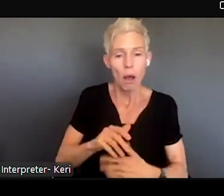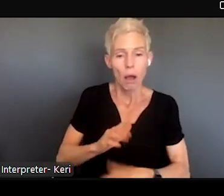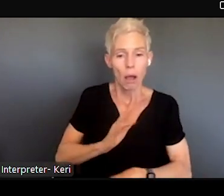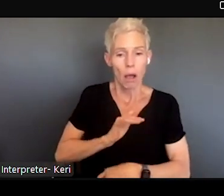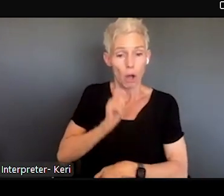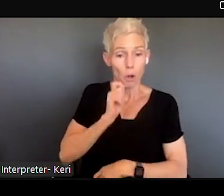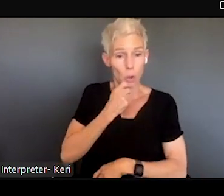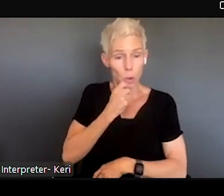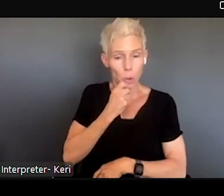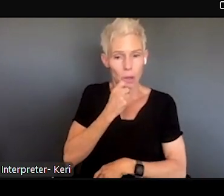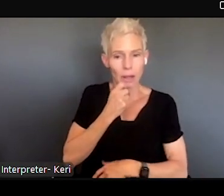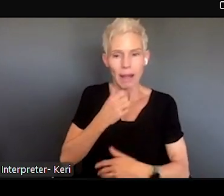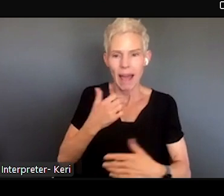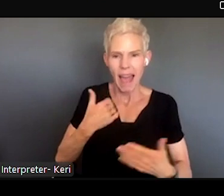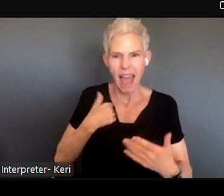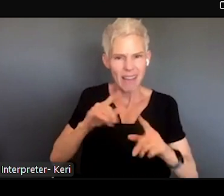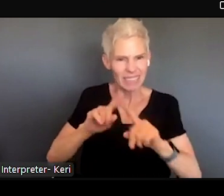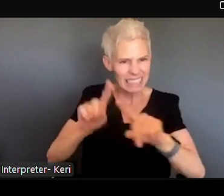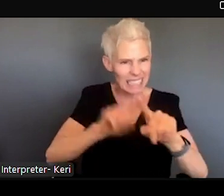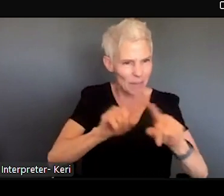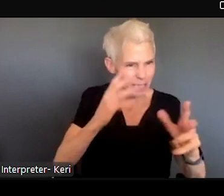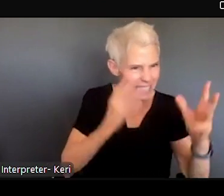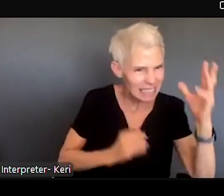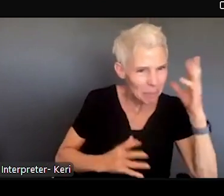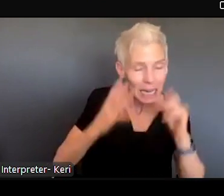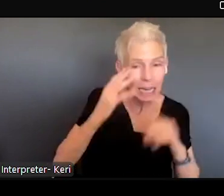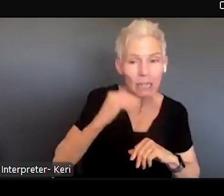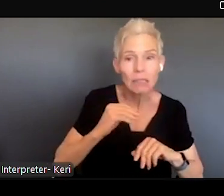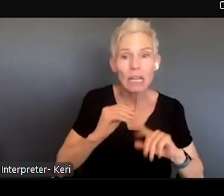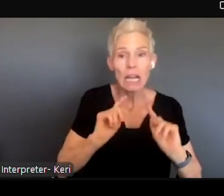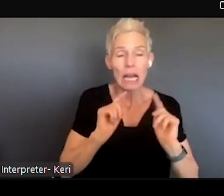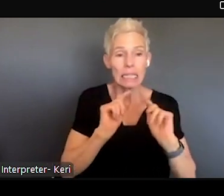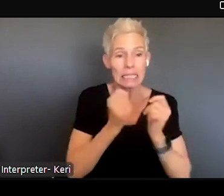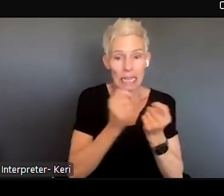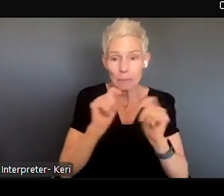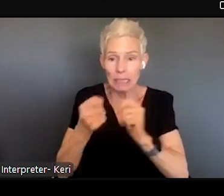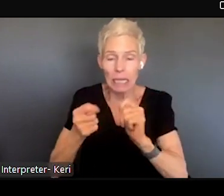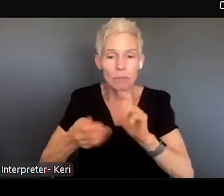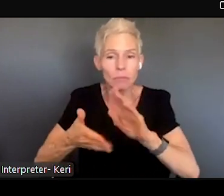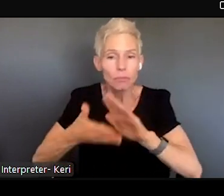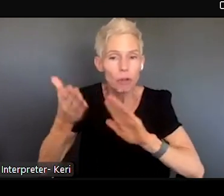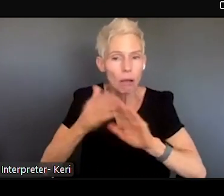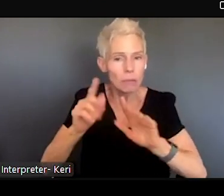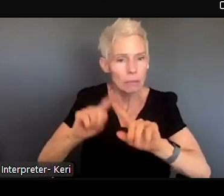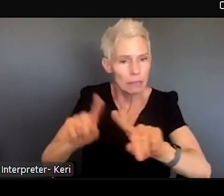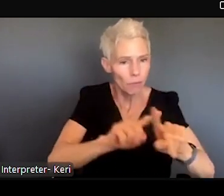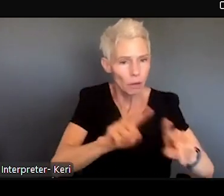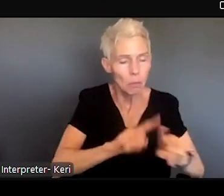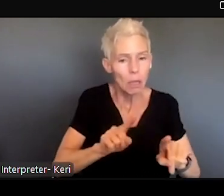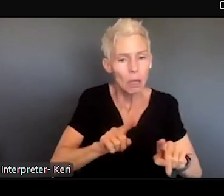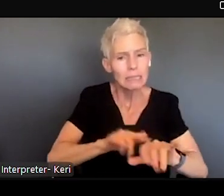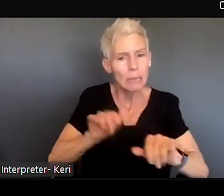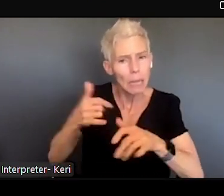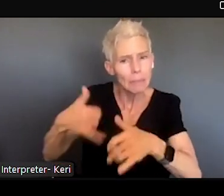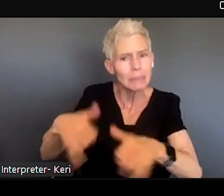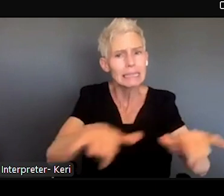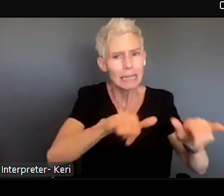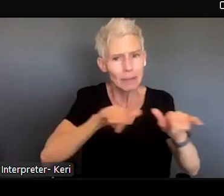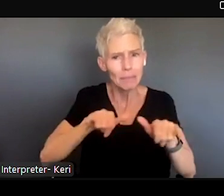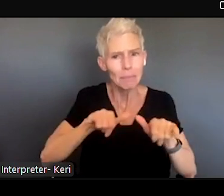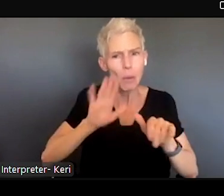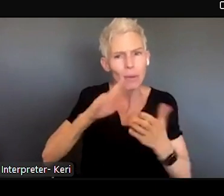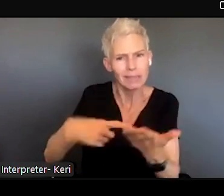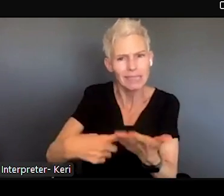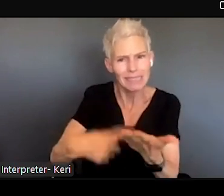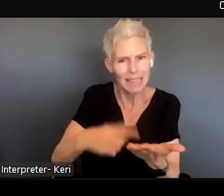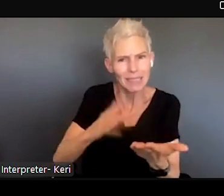have different experiences. Our teams function slightly different, but there's also a lot of similarities that we're going to be able to talk